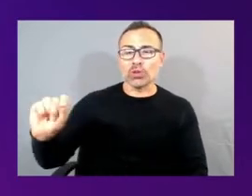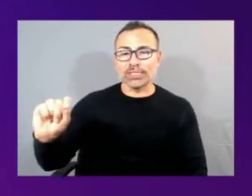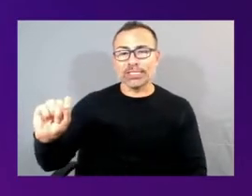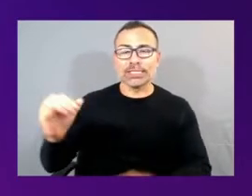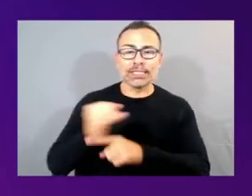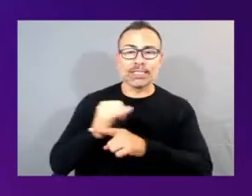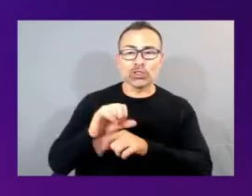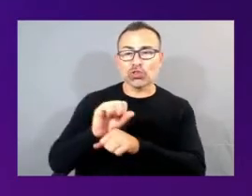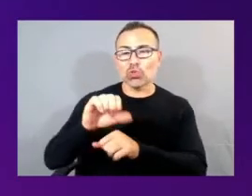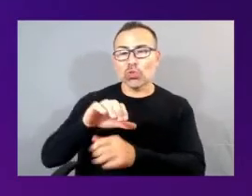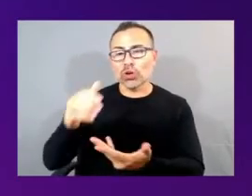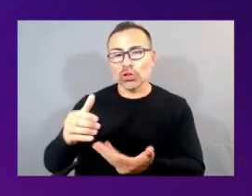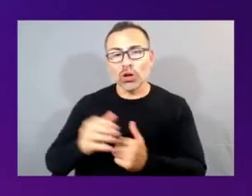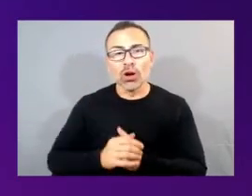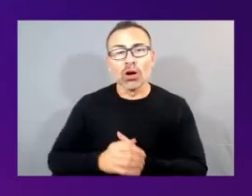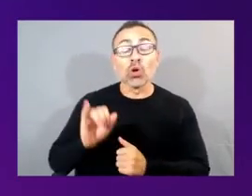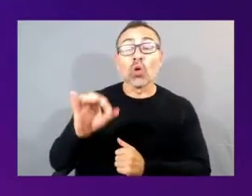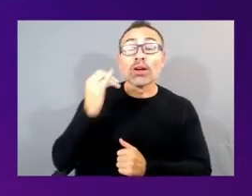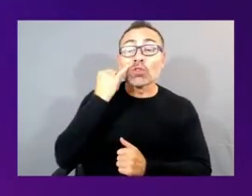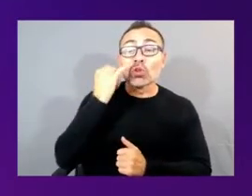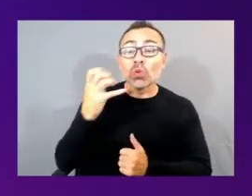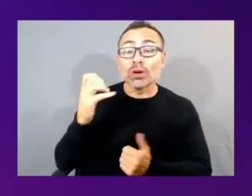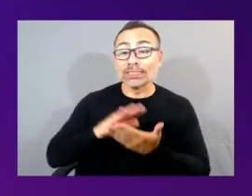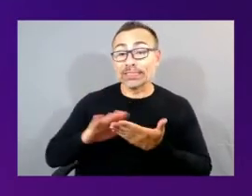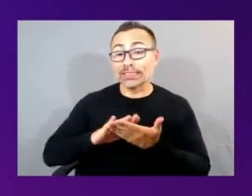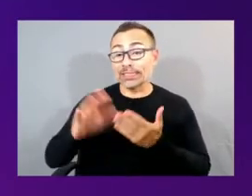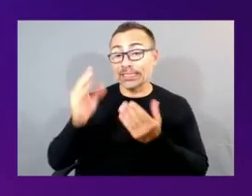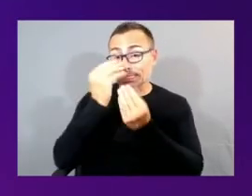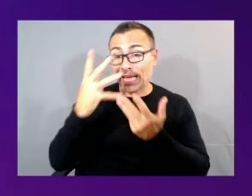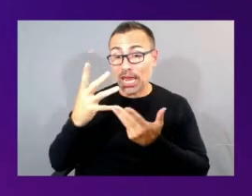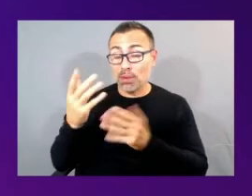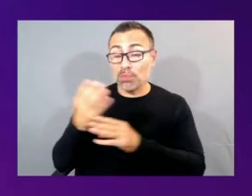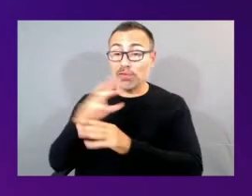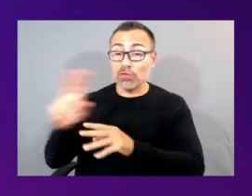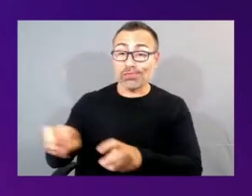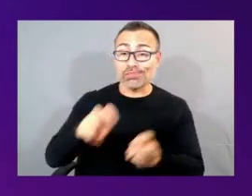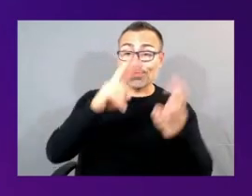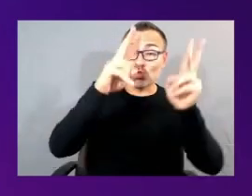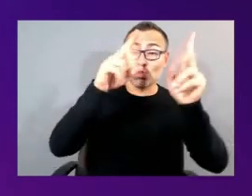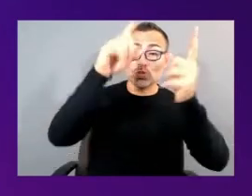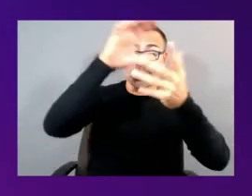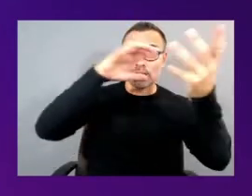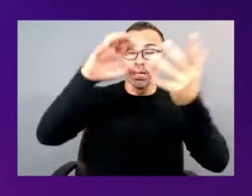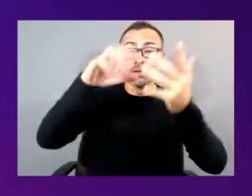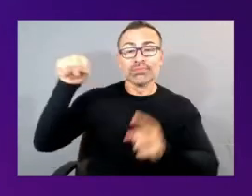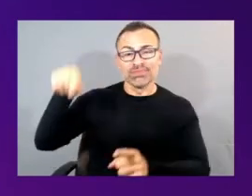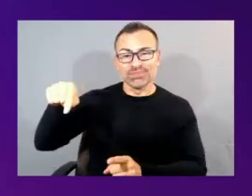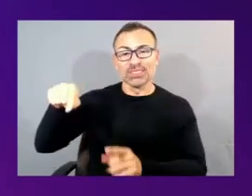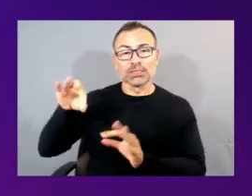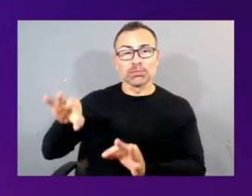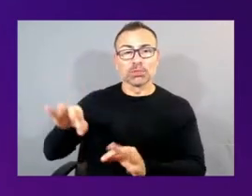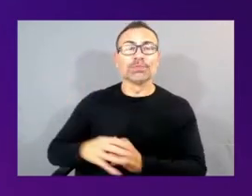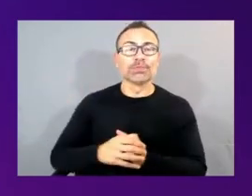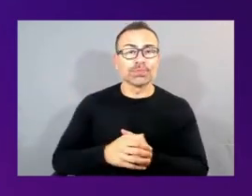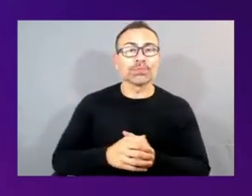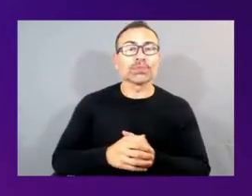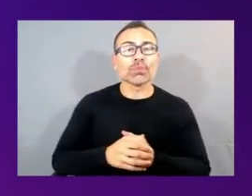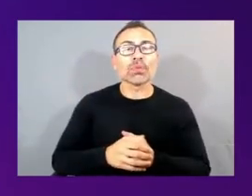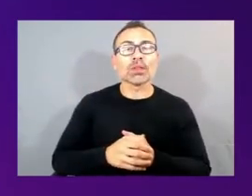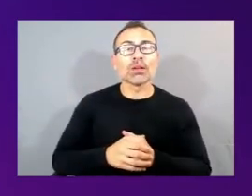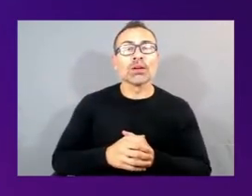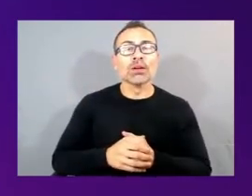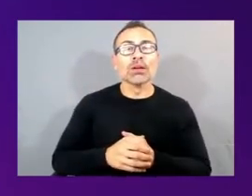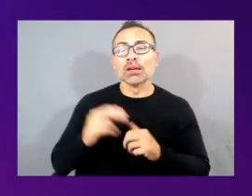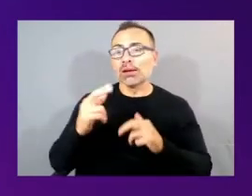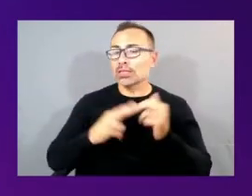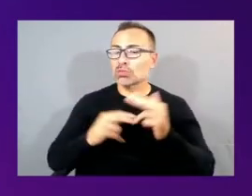if you want to clean up the data before you move to the cloud, you could use that for that. And again, from built secure from ground